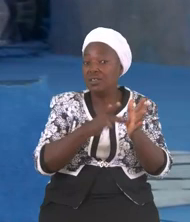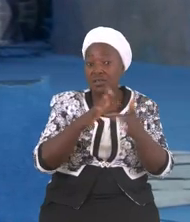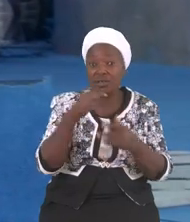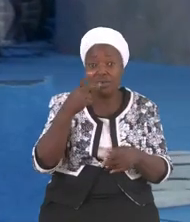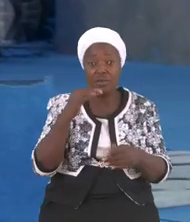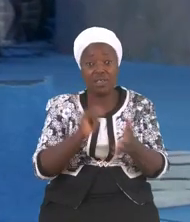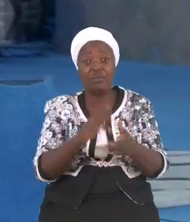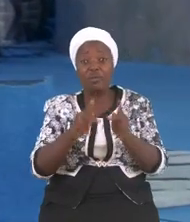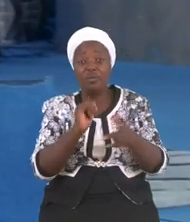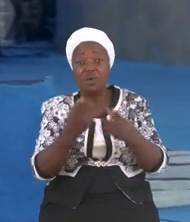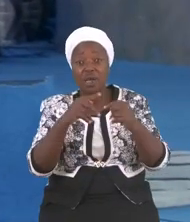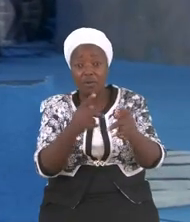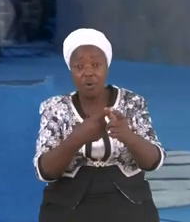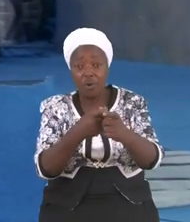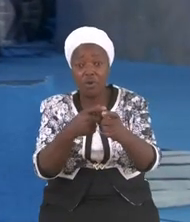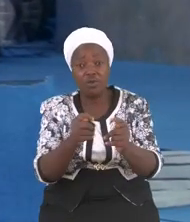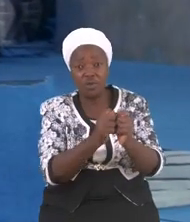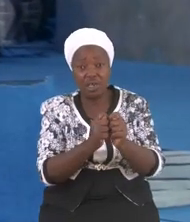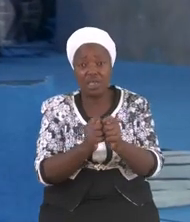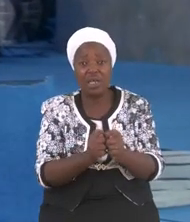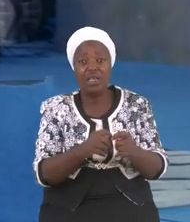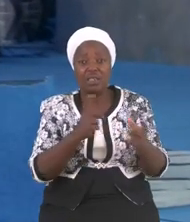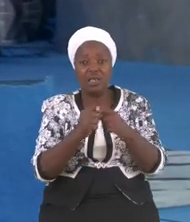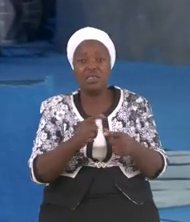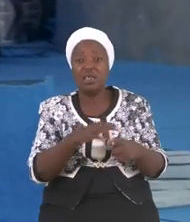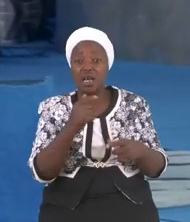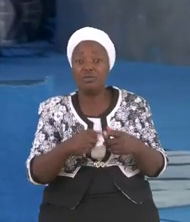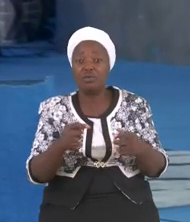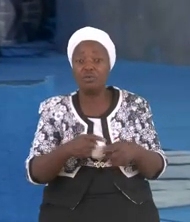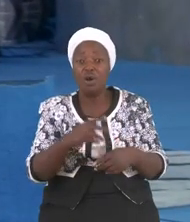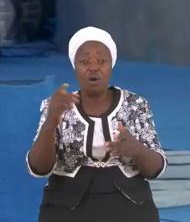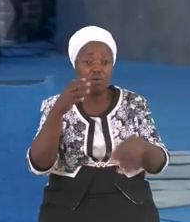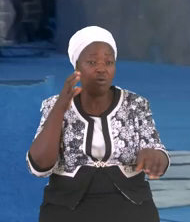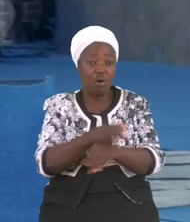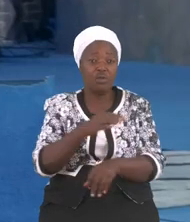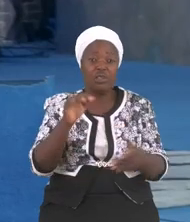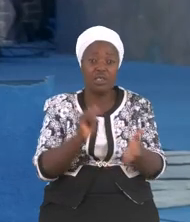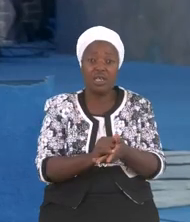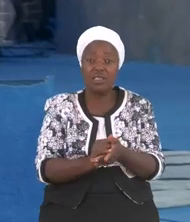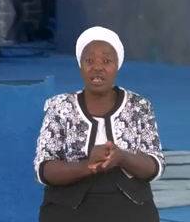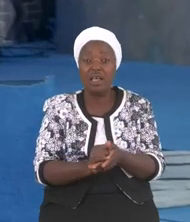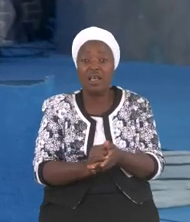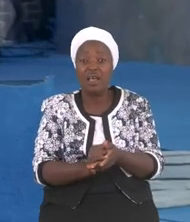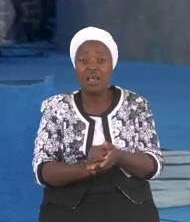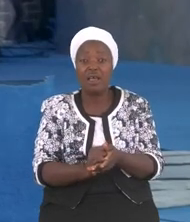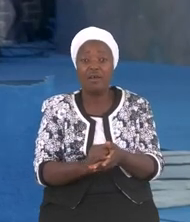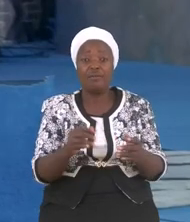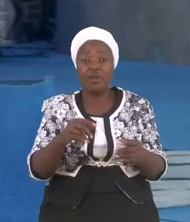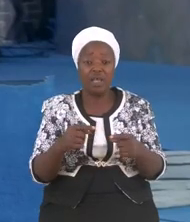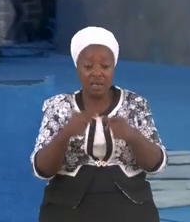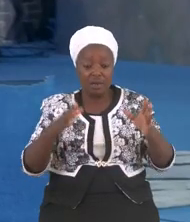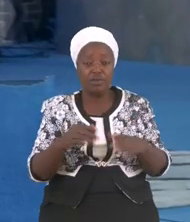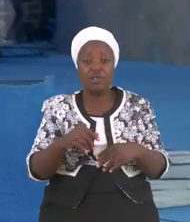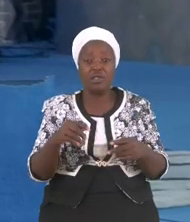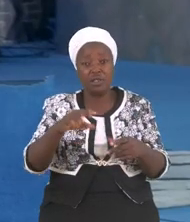running together, he rebuked the foul spirit, saying unto him, thou dumb and deaf spirit,